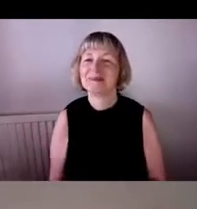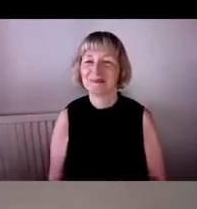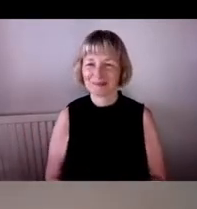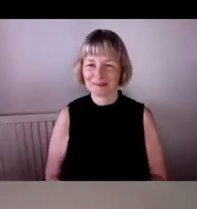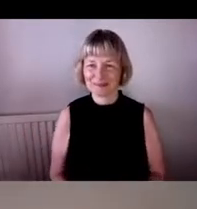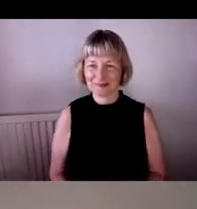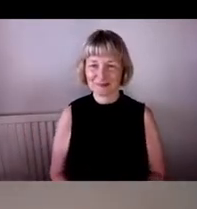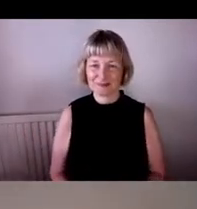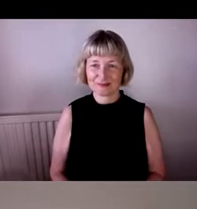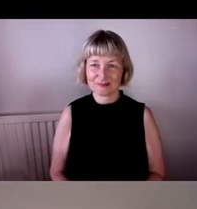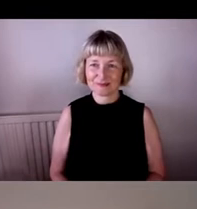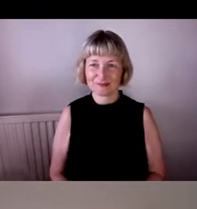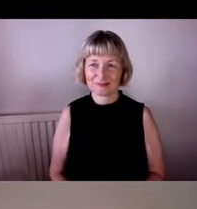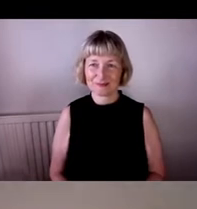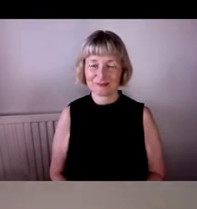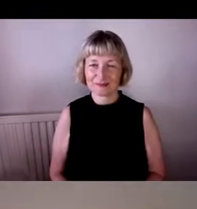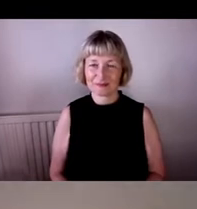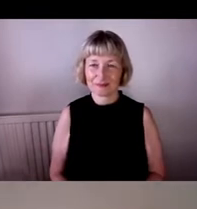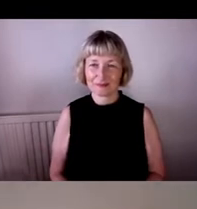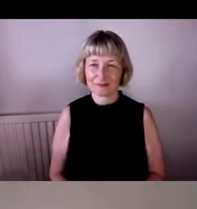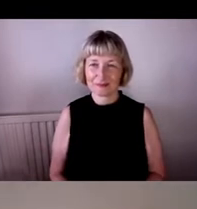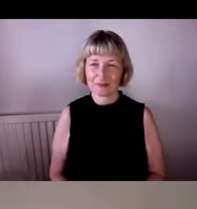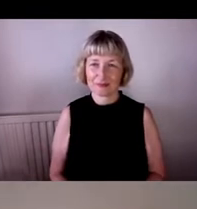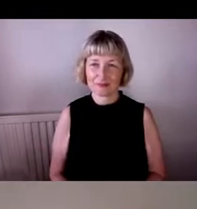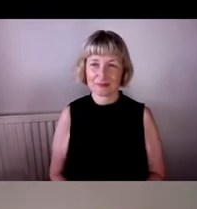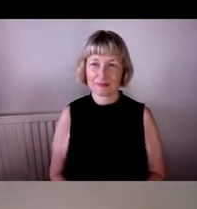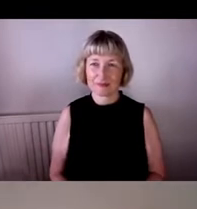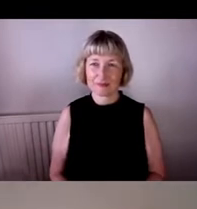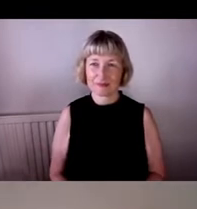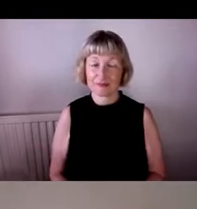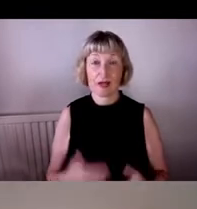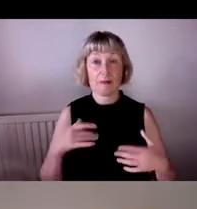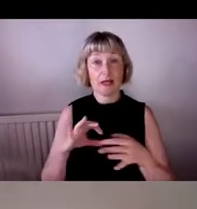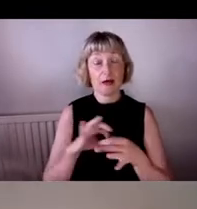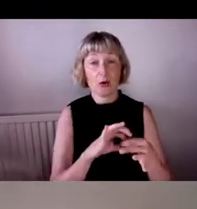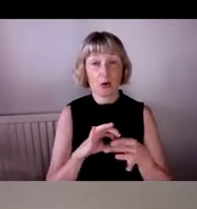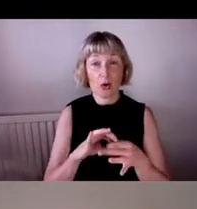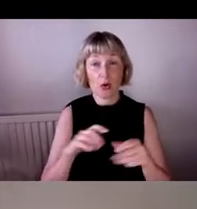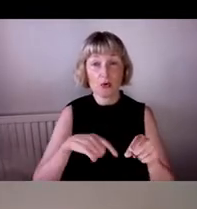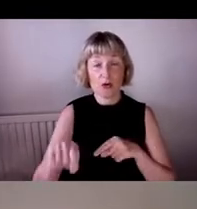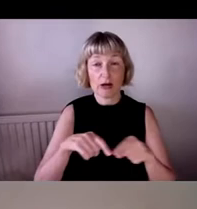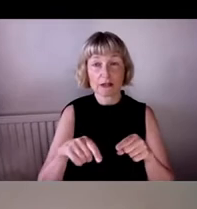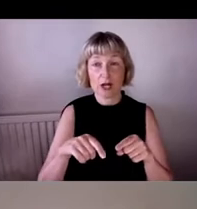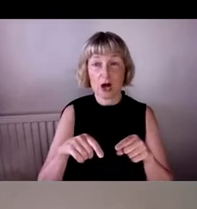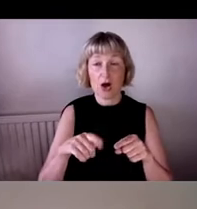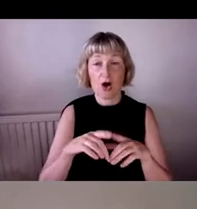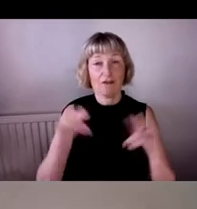Although it is left to me. I am co-director of Shoot Festival, and we